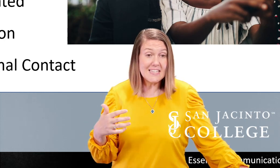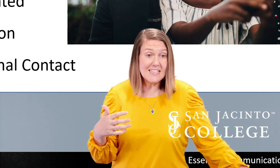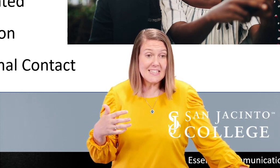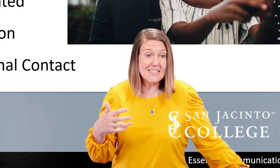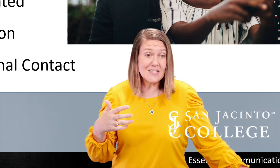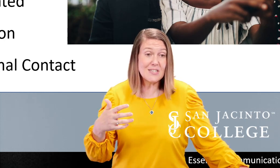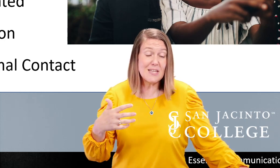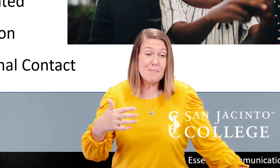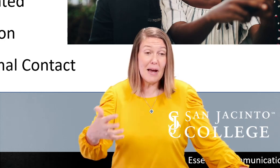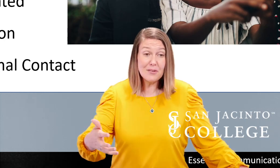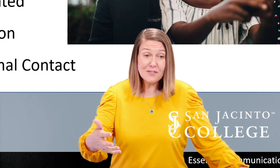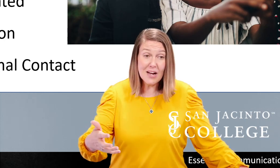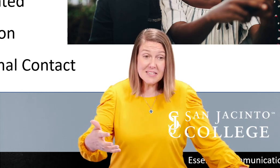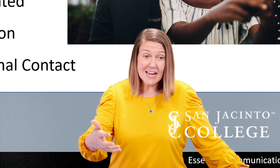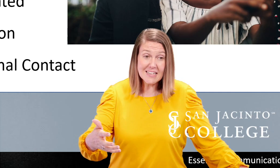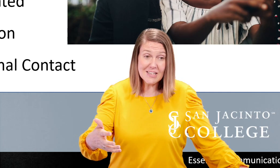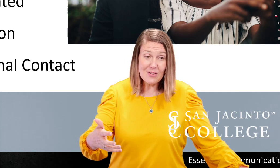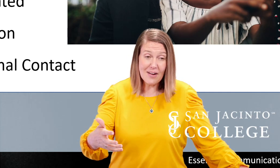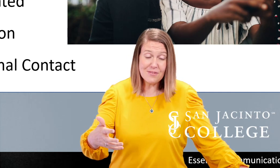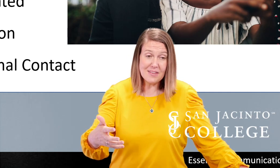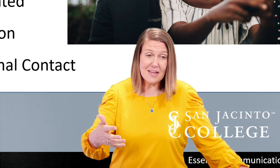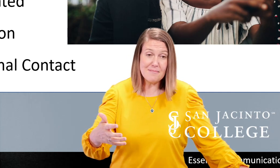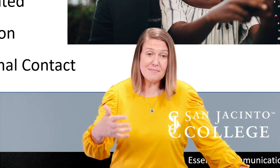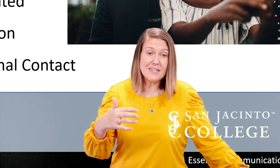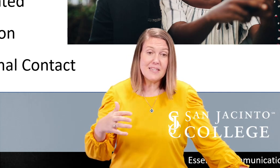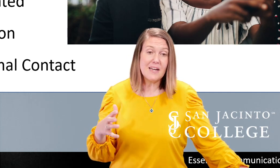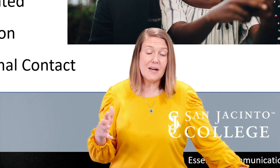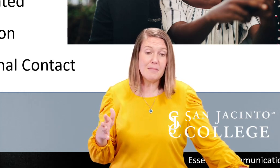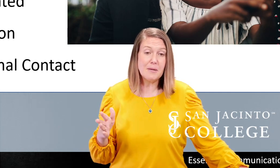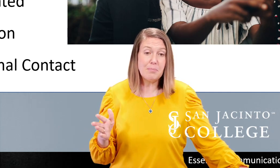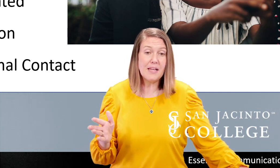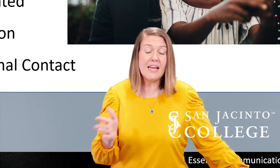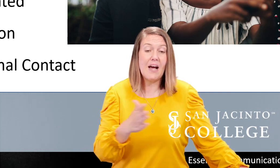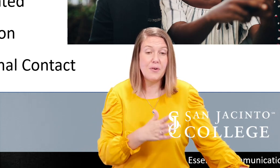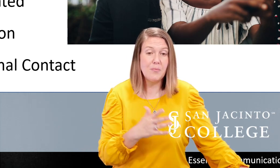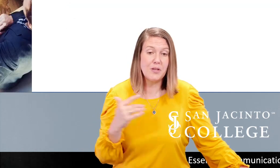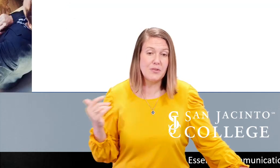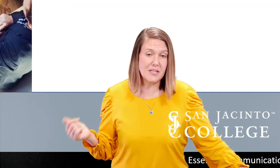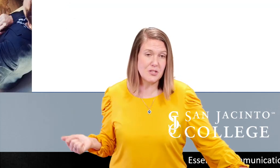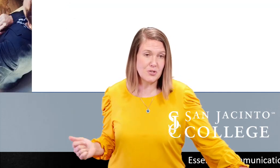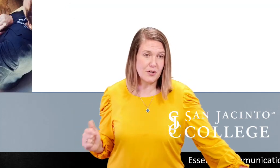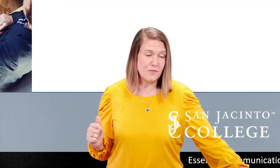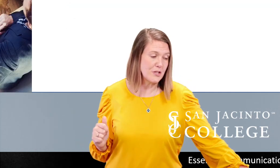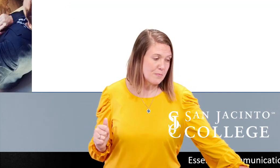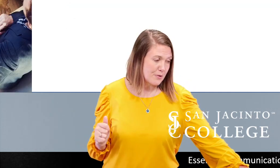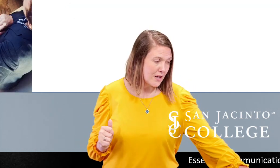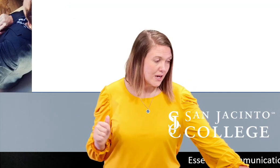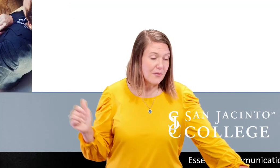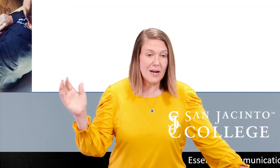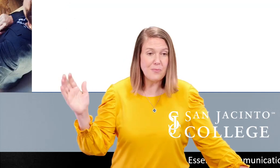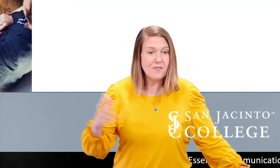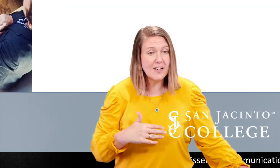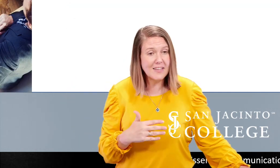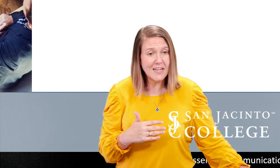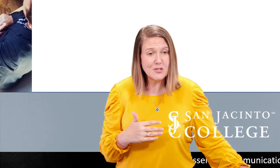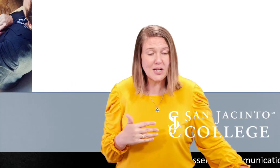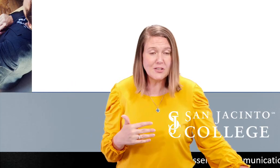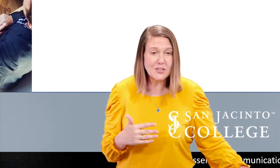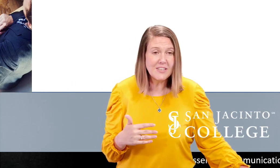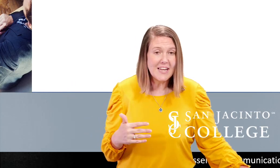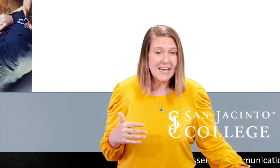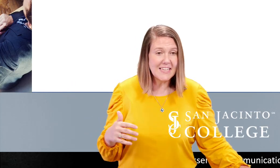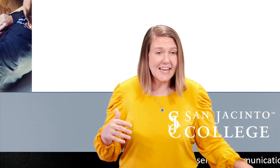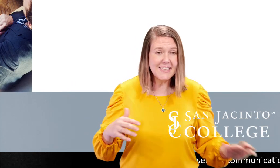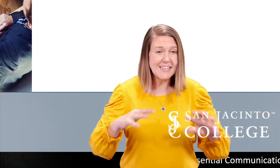And does the amount of contact that you have with them play out in whether that's a strong friendship or not? All right, we've got to layer